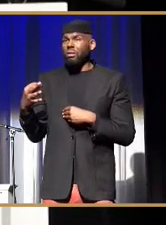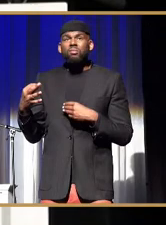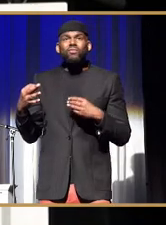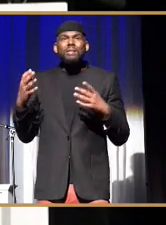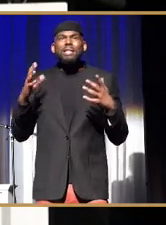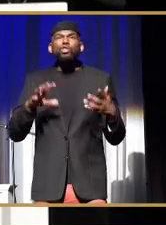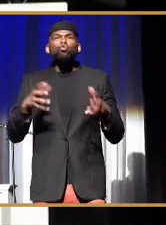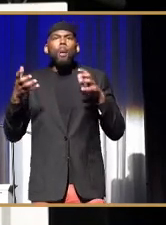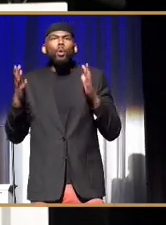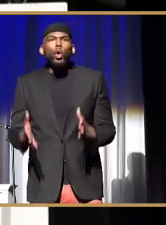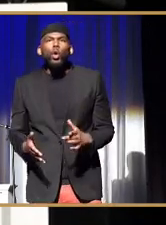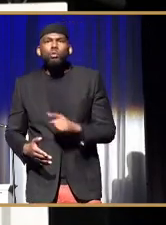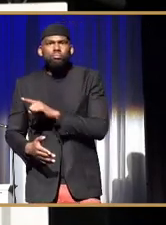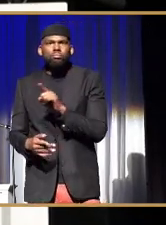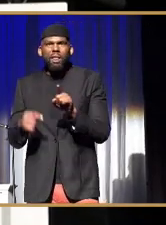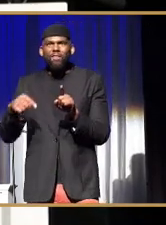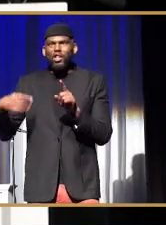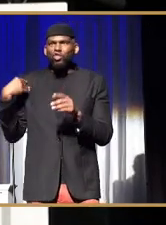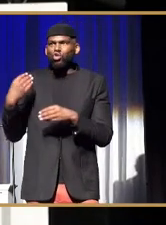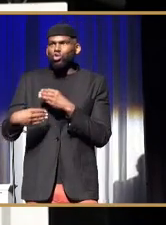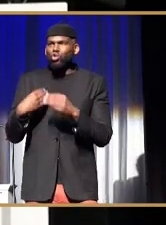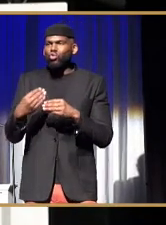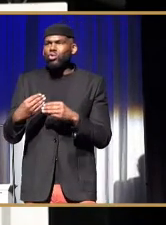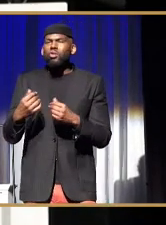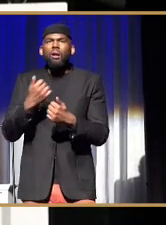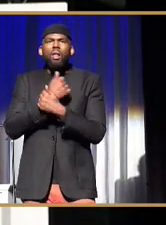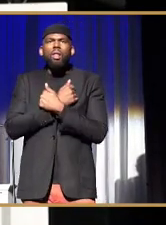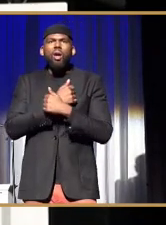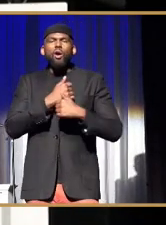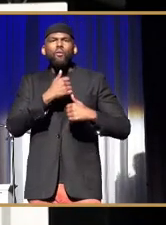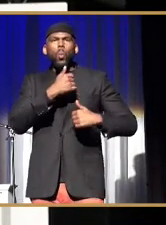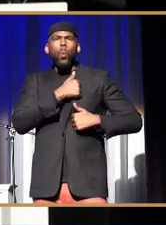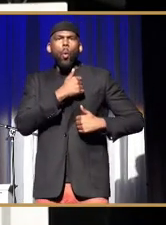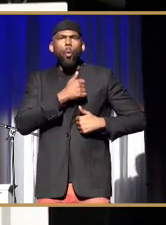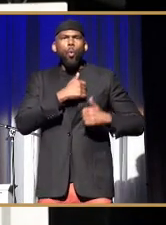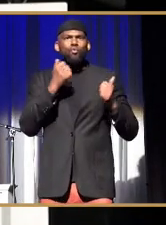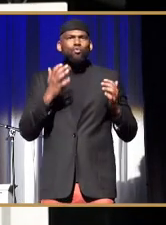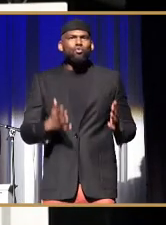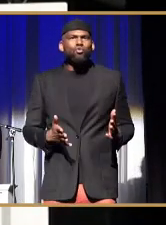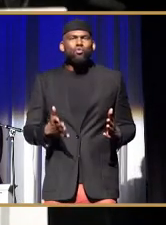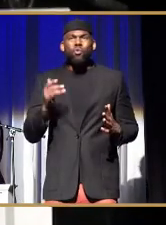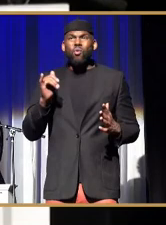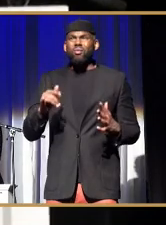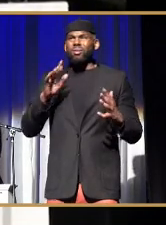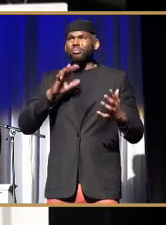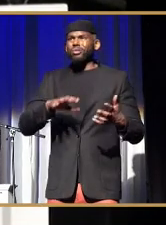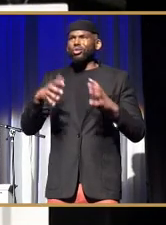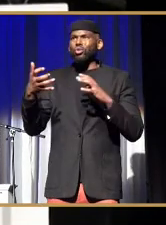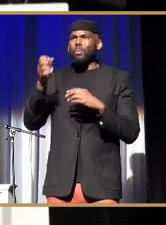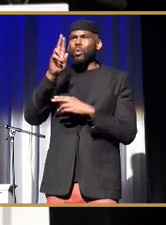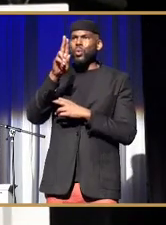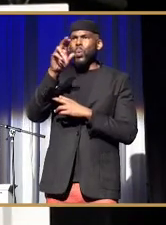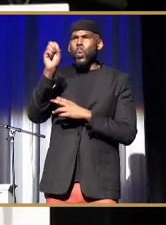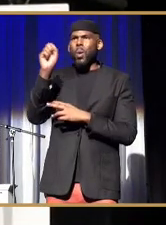disruptors. It is this generation of love warriors like Coco Gauff that disrupted the U.S. Open and